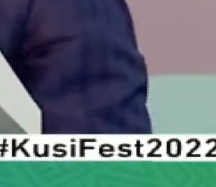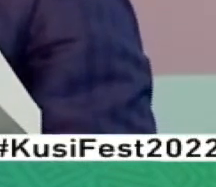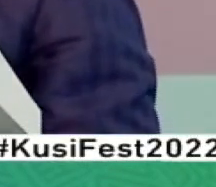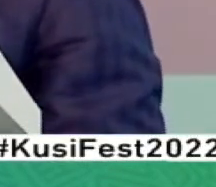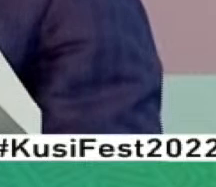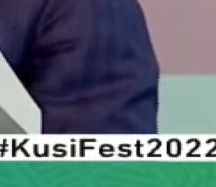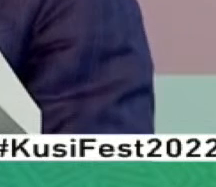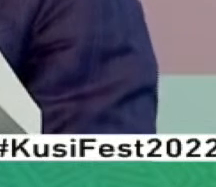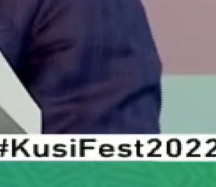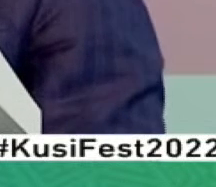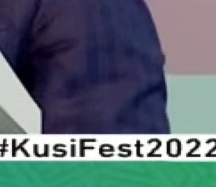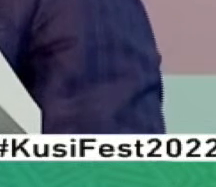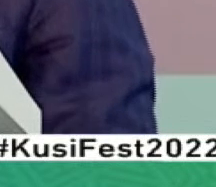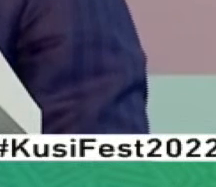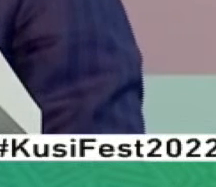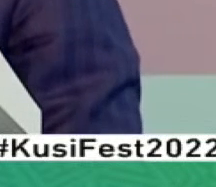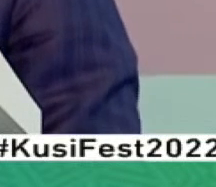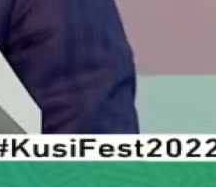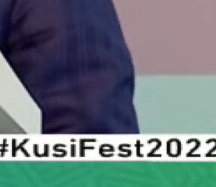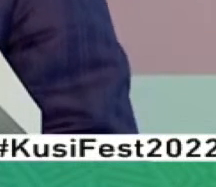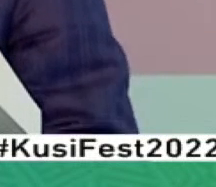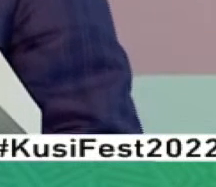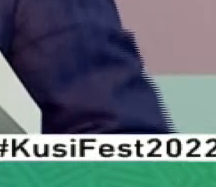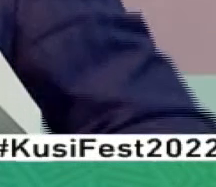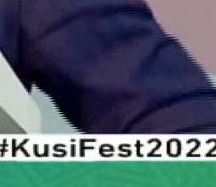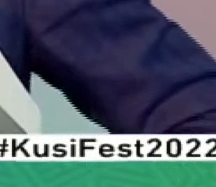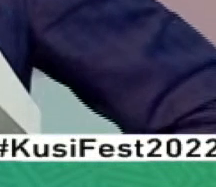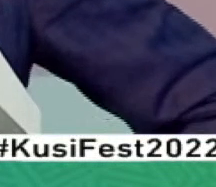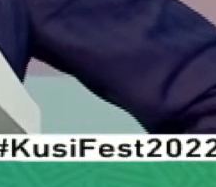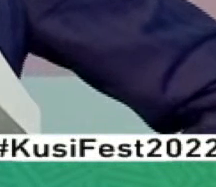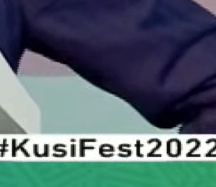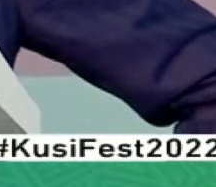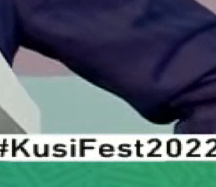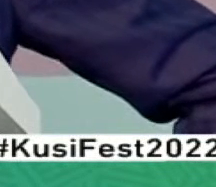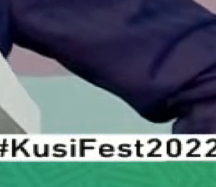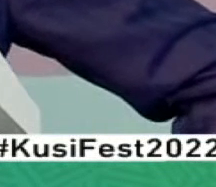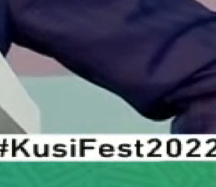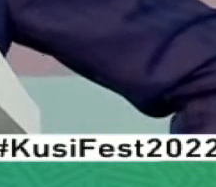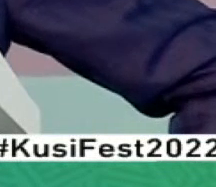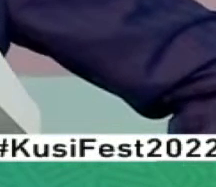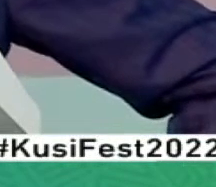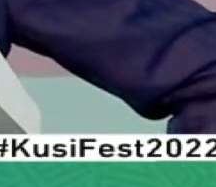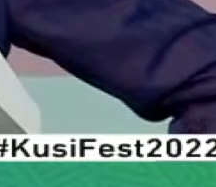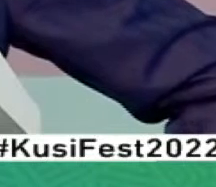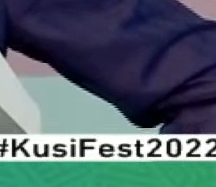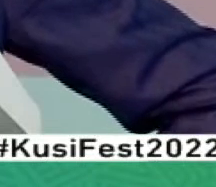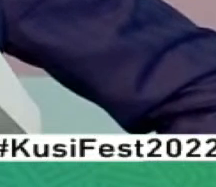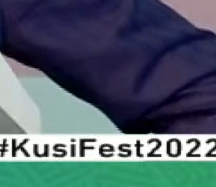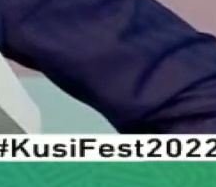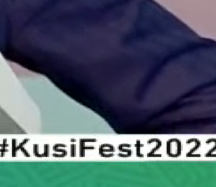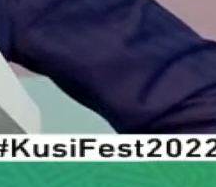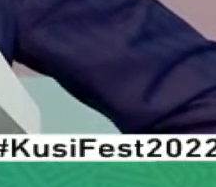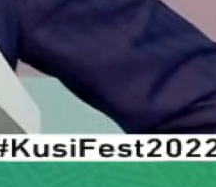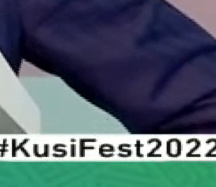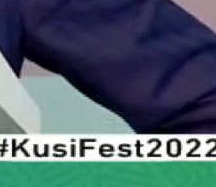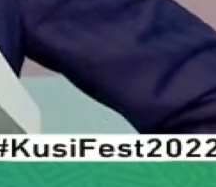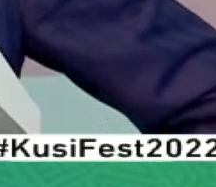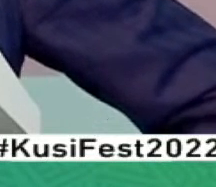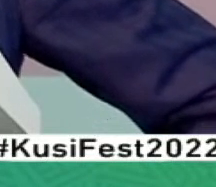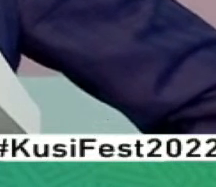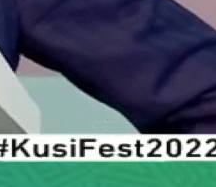is my friend. So thank you. Thank you for that. I want to acknowledge the